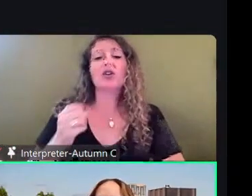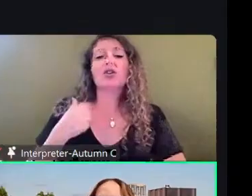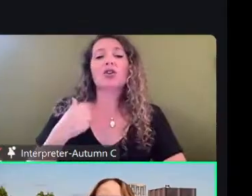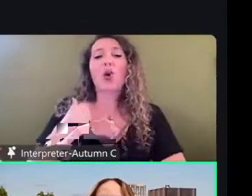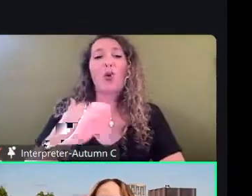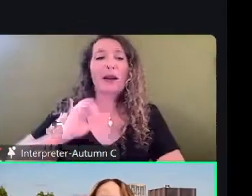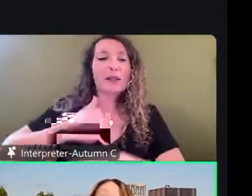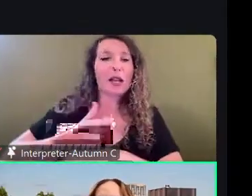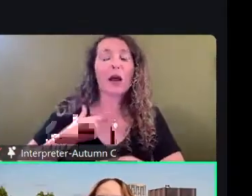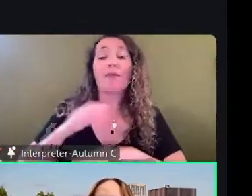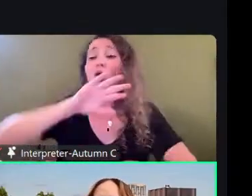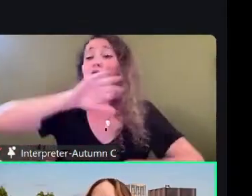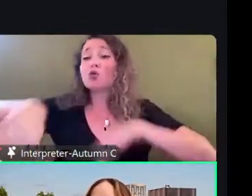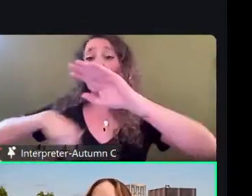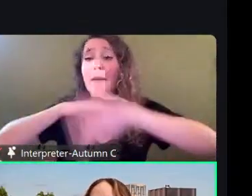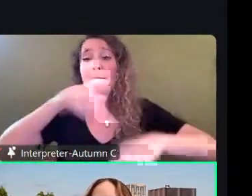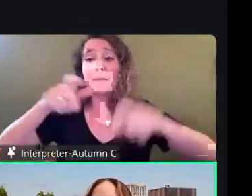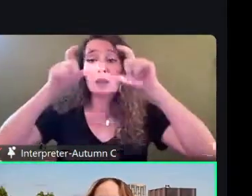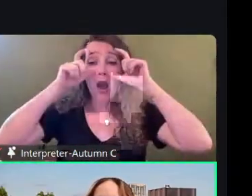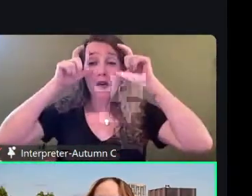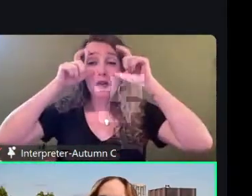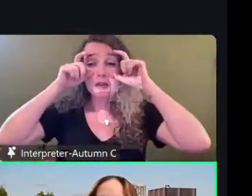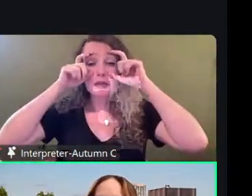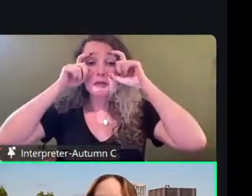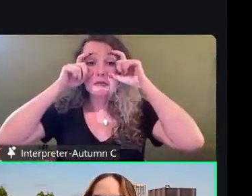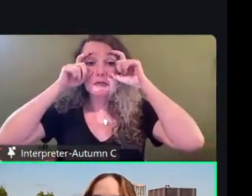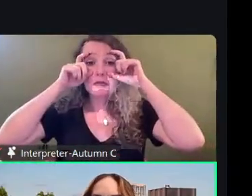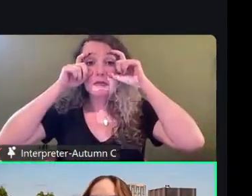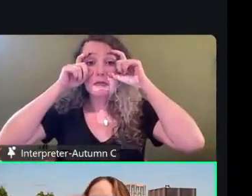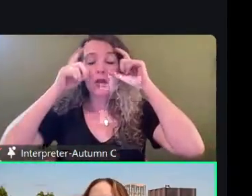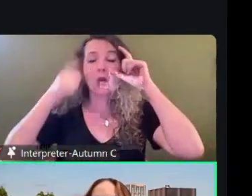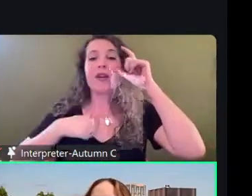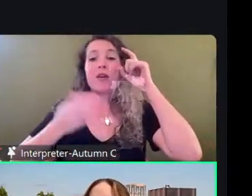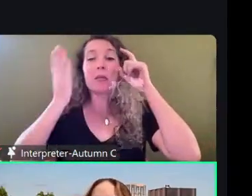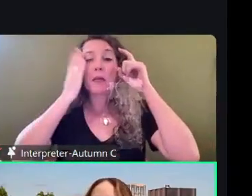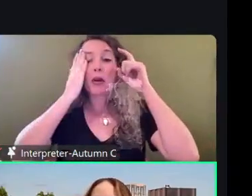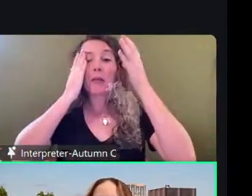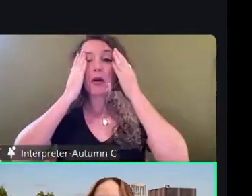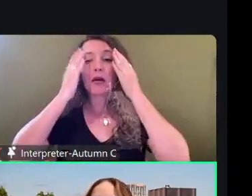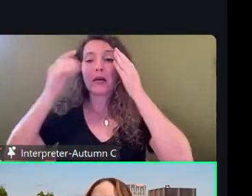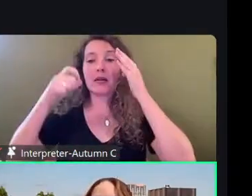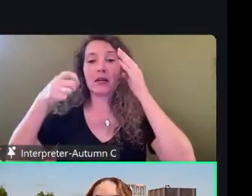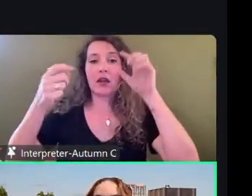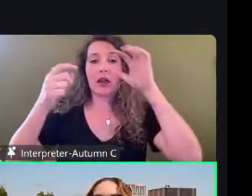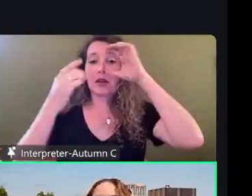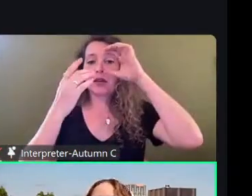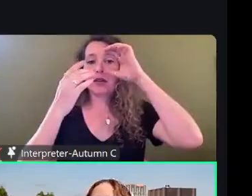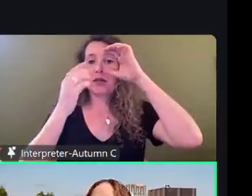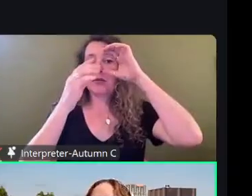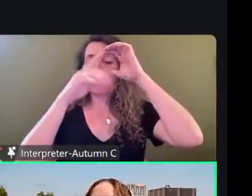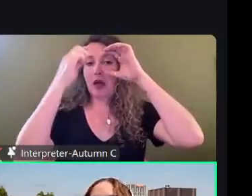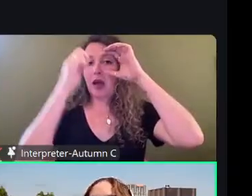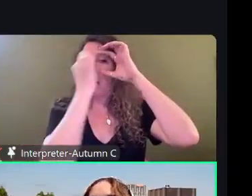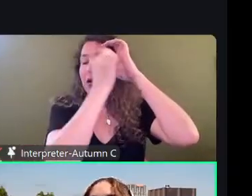swim goggles that have field cuts that we've just created with painting in areas, setting up some rounded central vision,